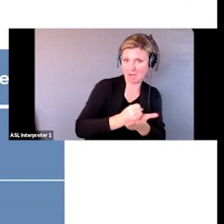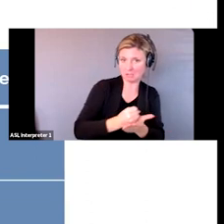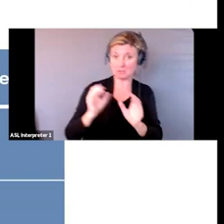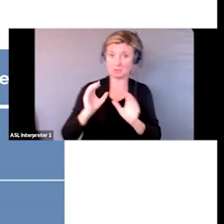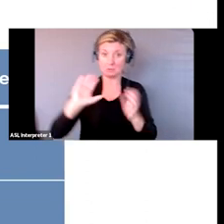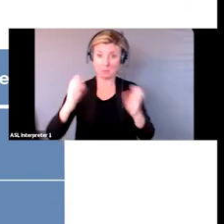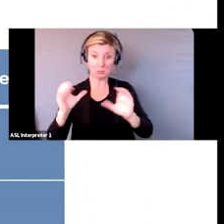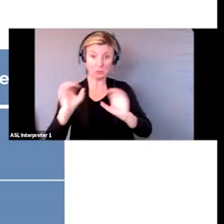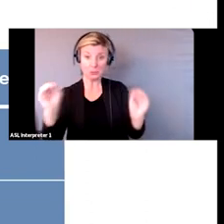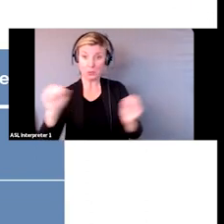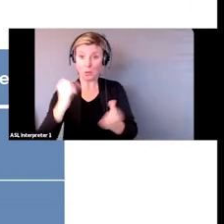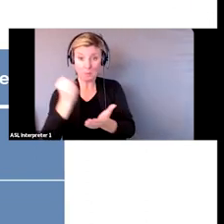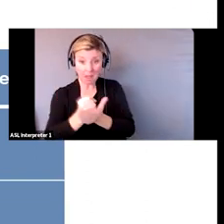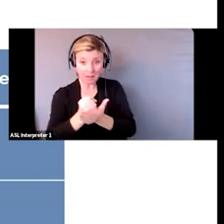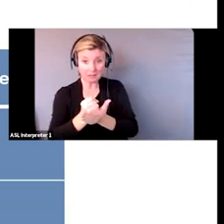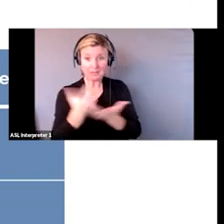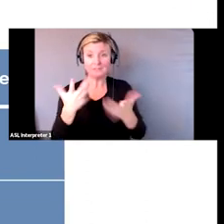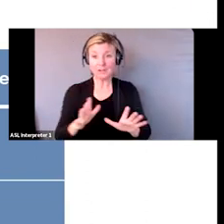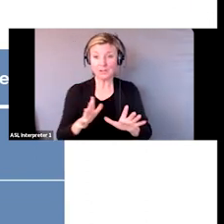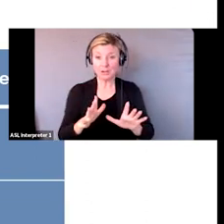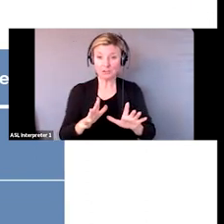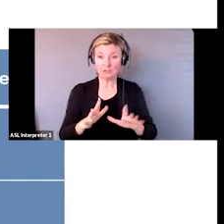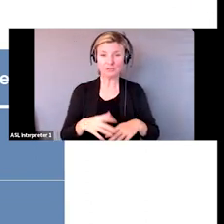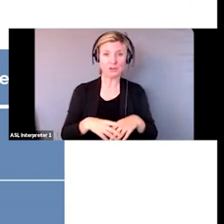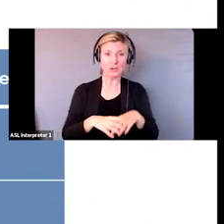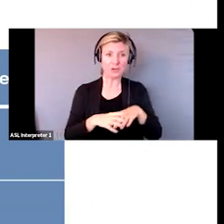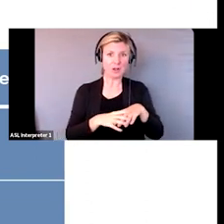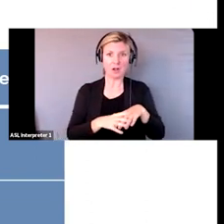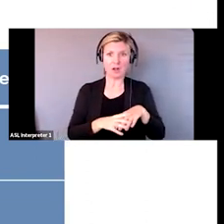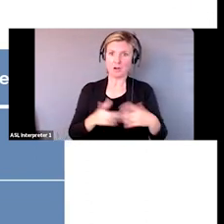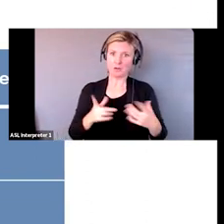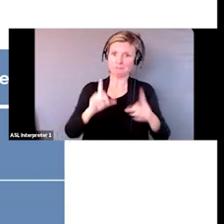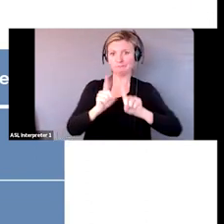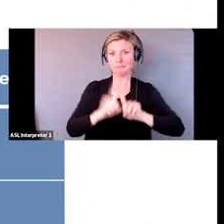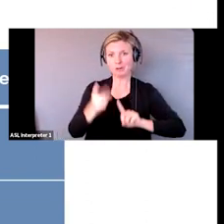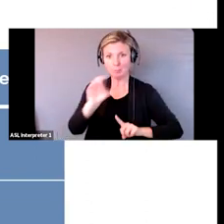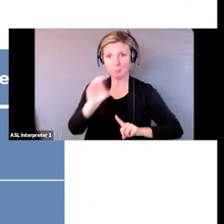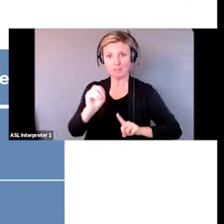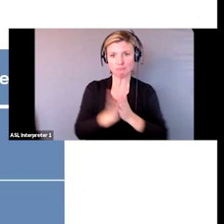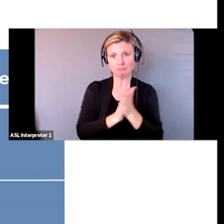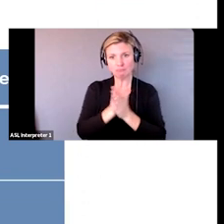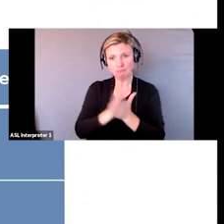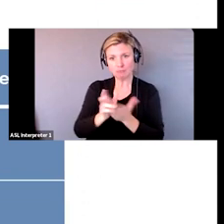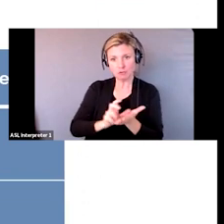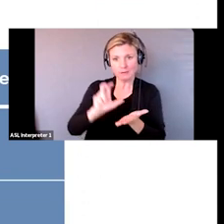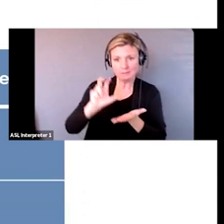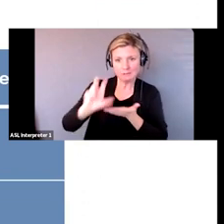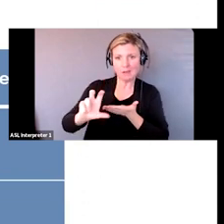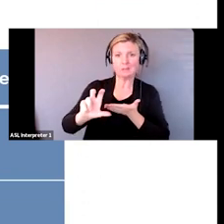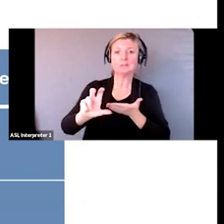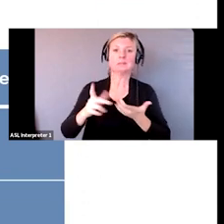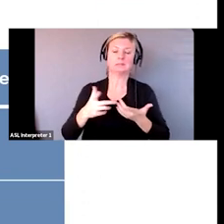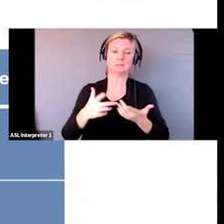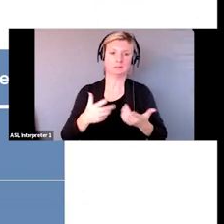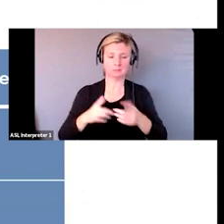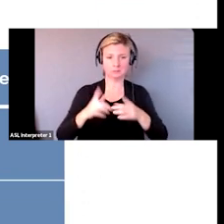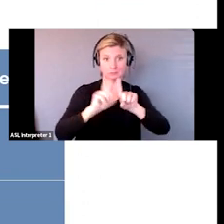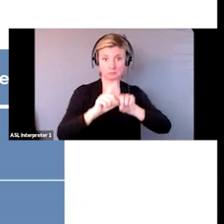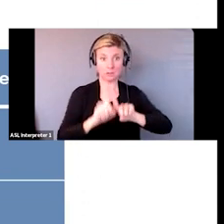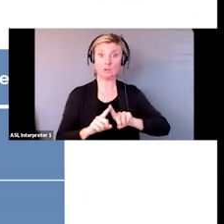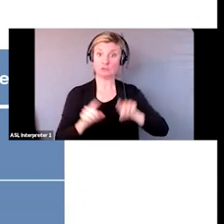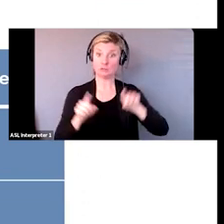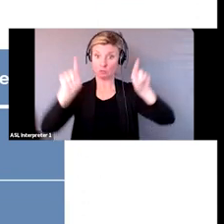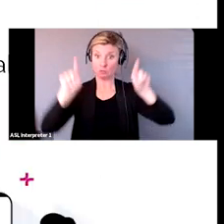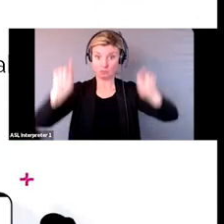have attracted. As you can see, there is a much larger portion of companies with patents than without patents that have benefited